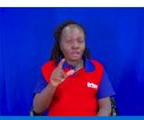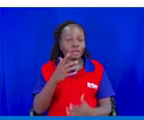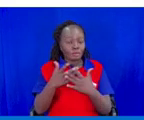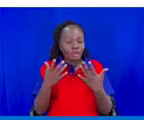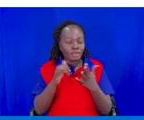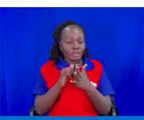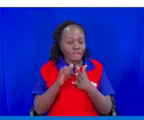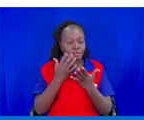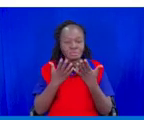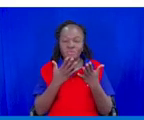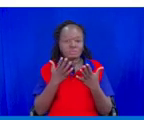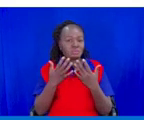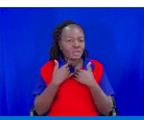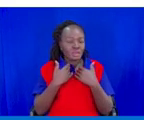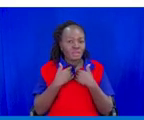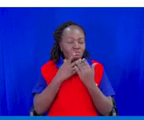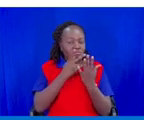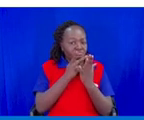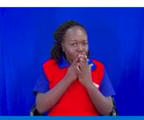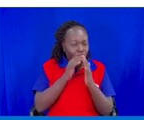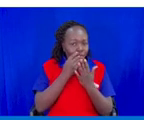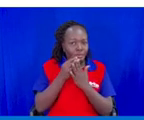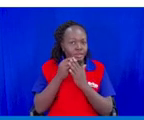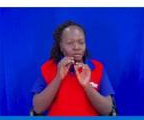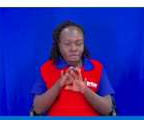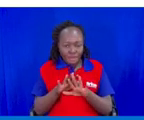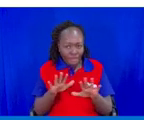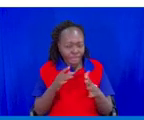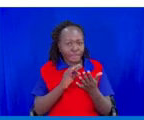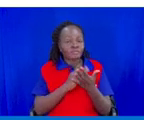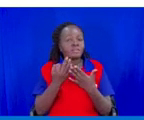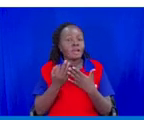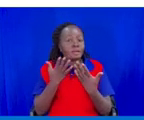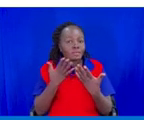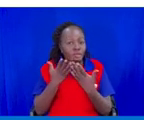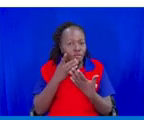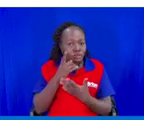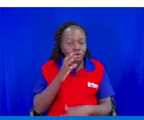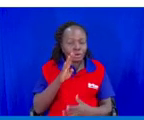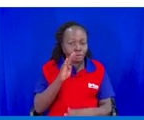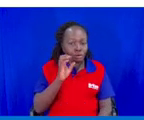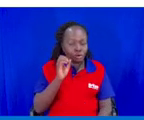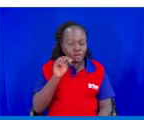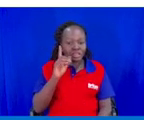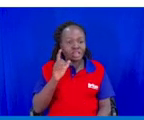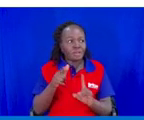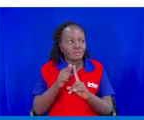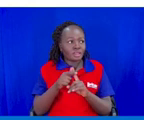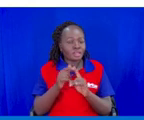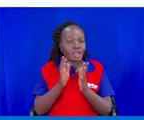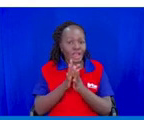are either in what we'd call the conservative money market fund. You are either in a bond plus fund, which invests primarily in government